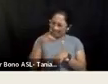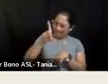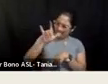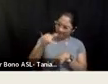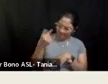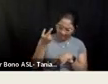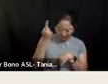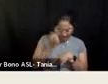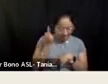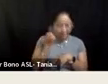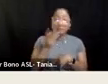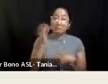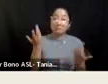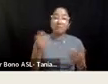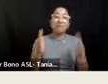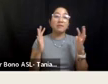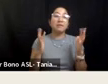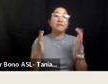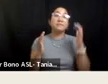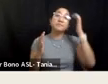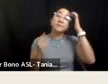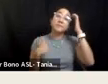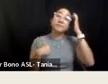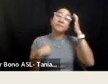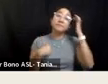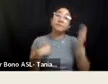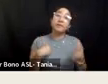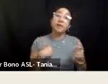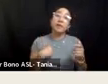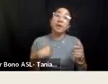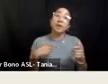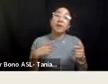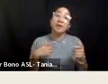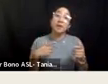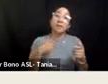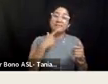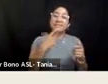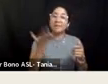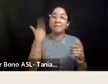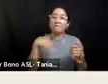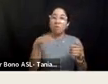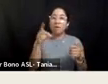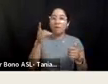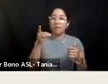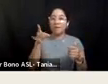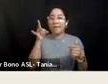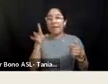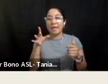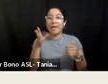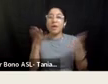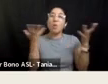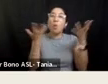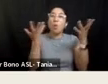I kind of hinted at this earlier where I said that you should like, that I hate when artistic directors ask you, what is the audience supposed to walk away with? What are you